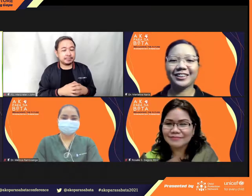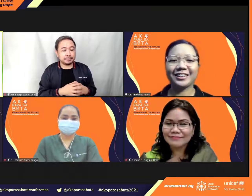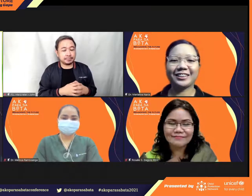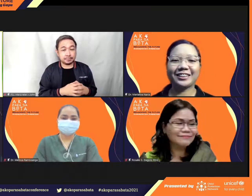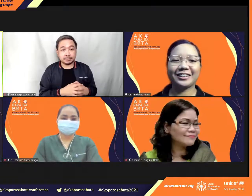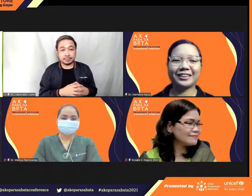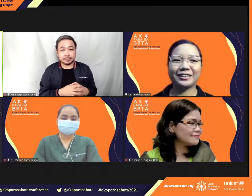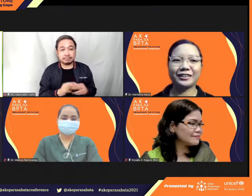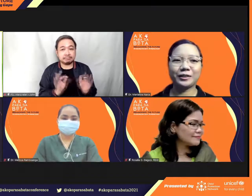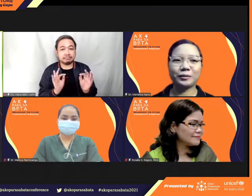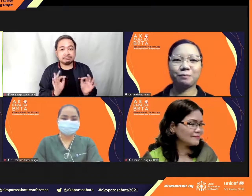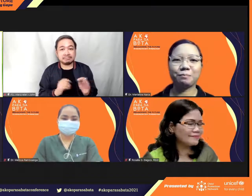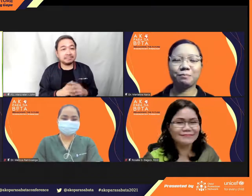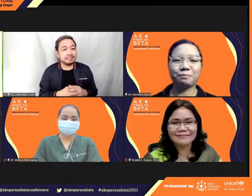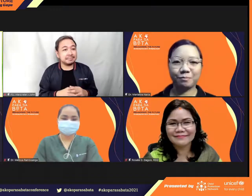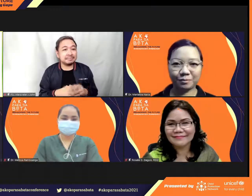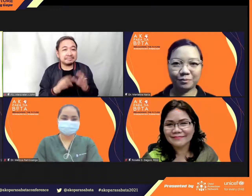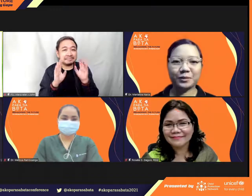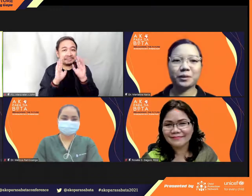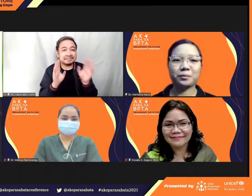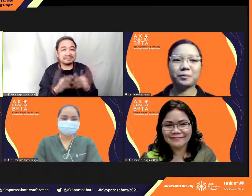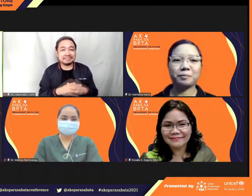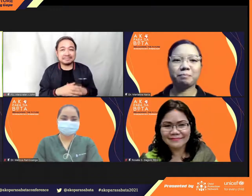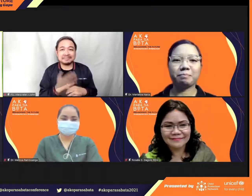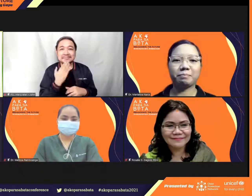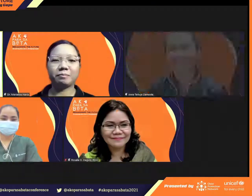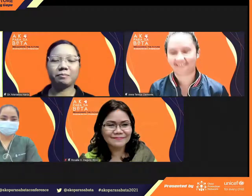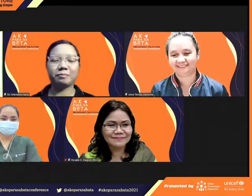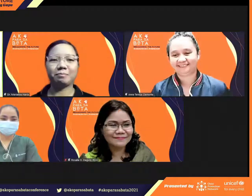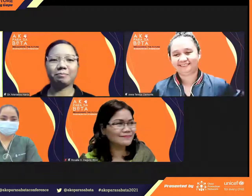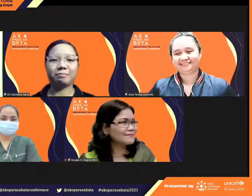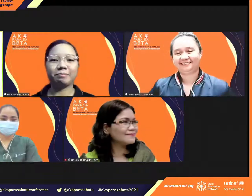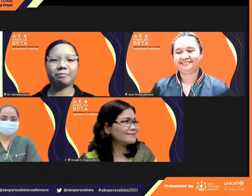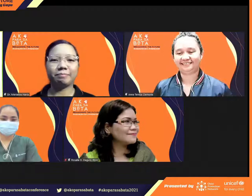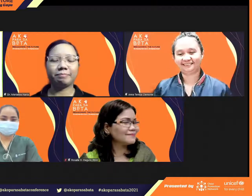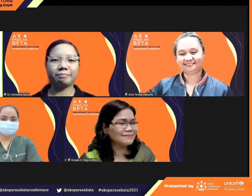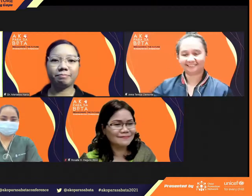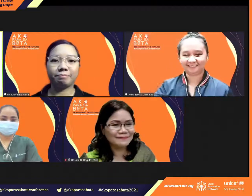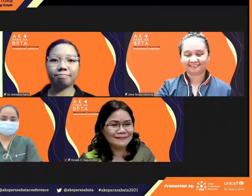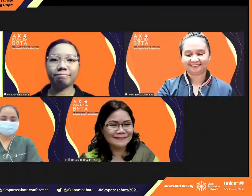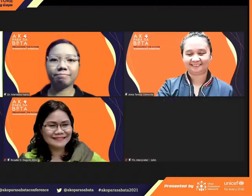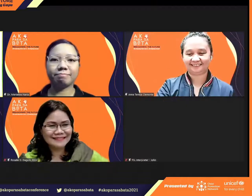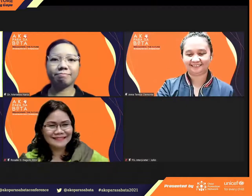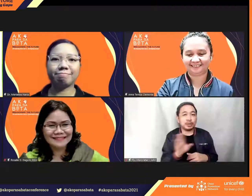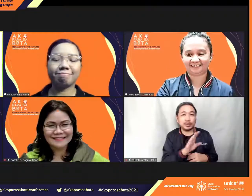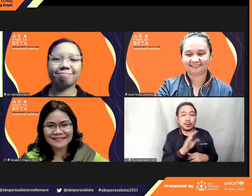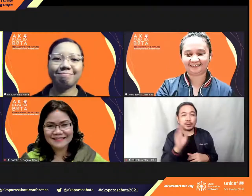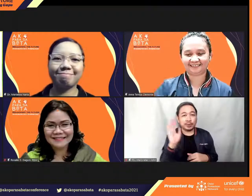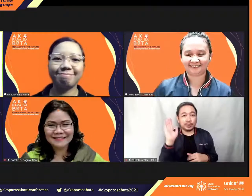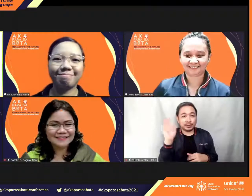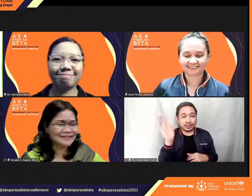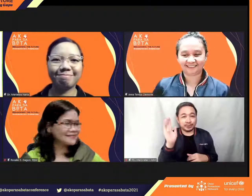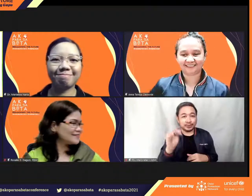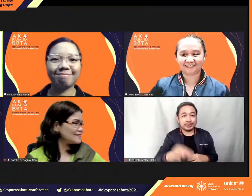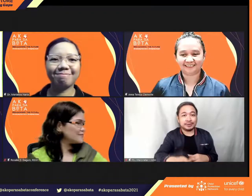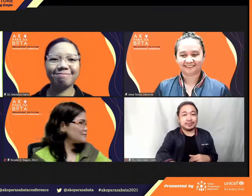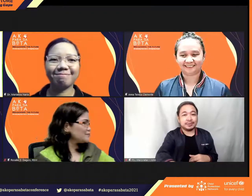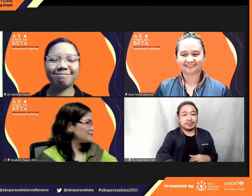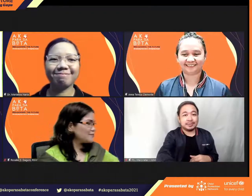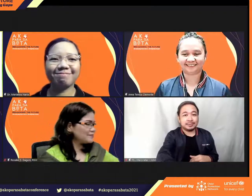There you go. Hello po. Thank you very much for your lectures. Ang dami na